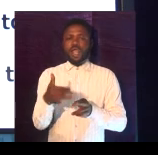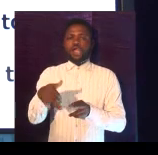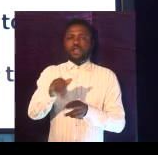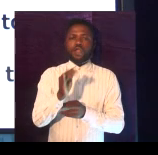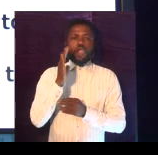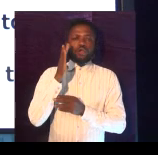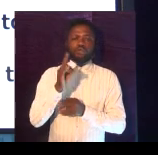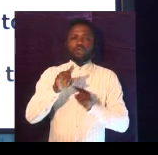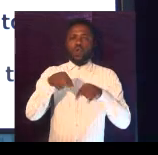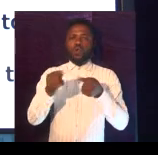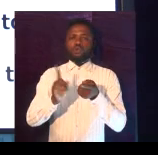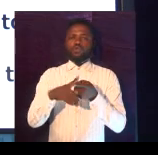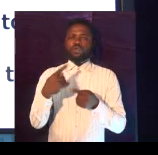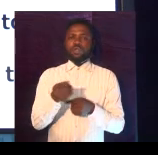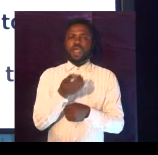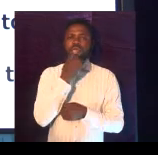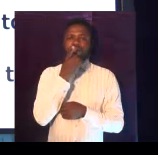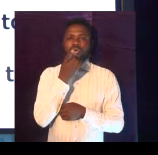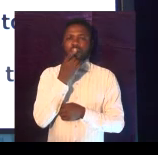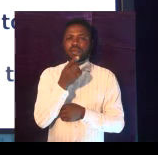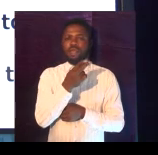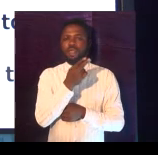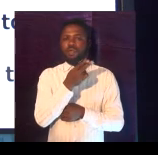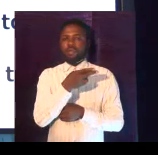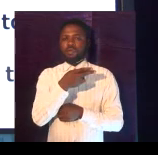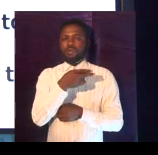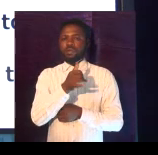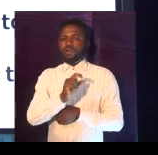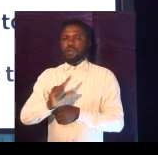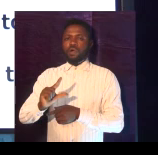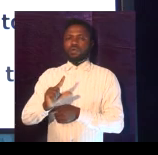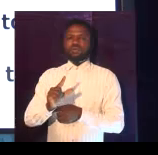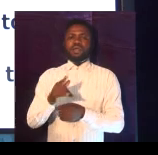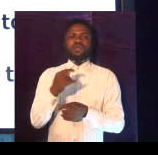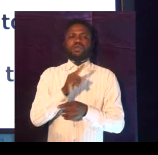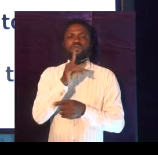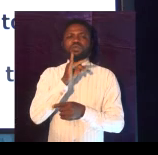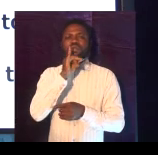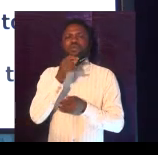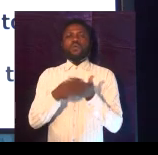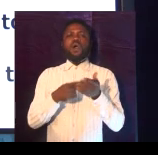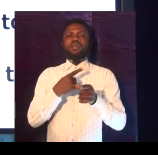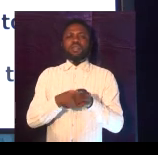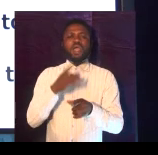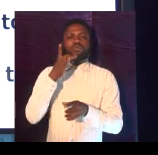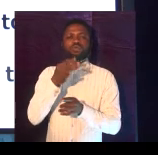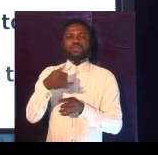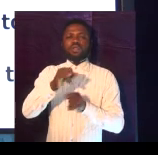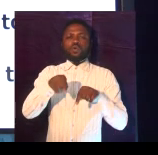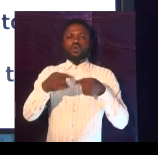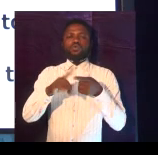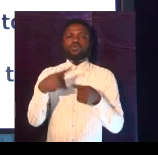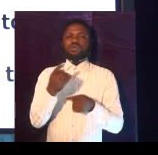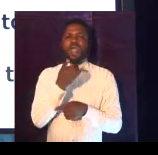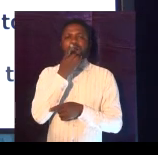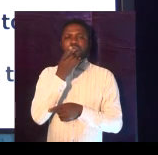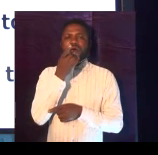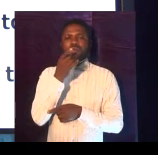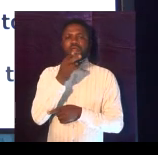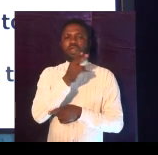ready, they should go to the dining hall. The question is, what time should they go to the dining